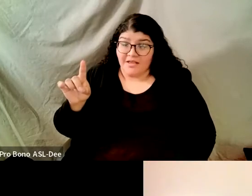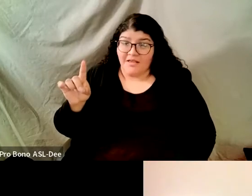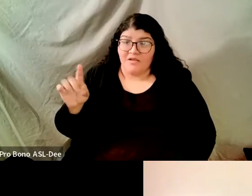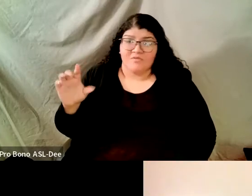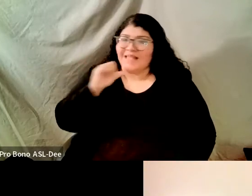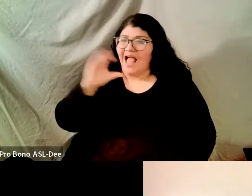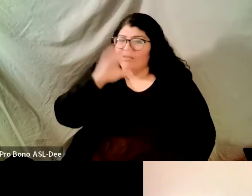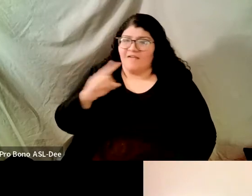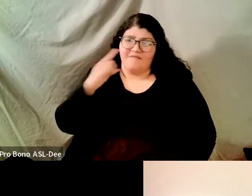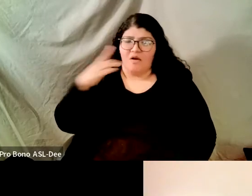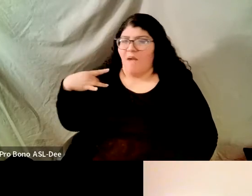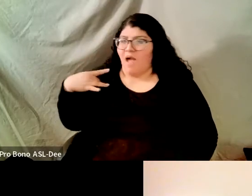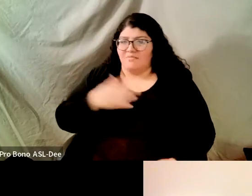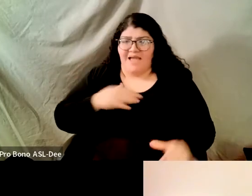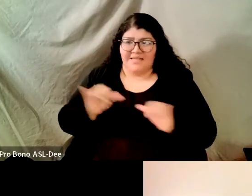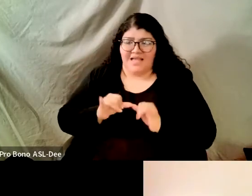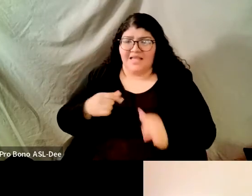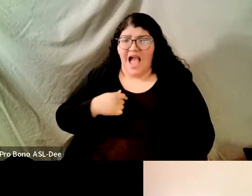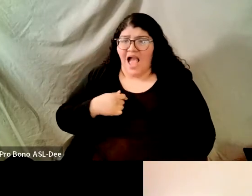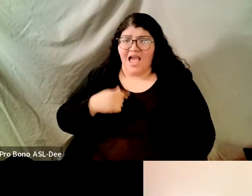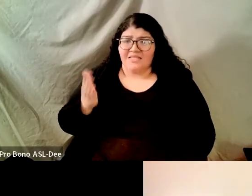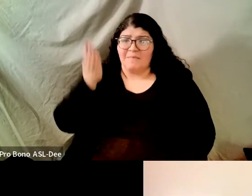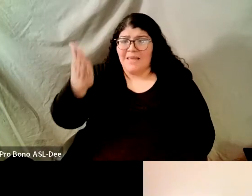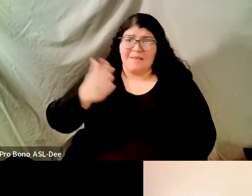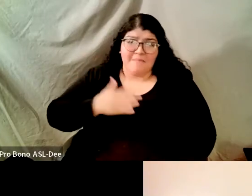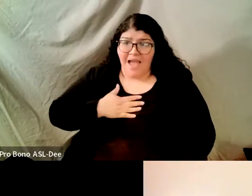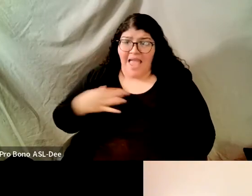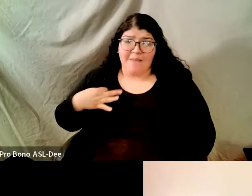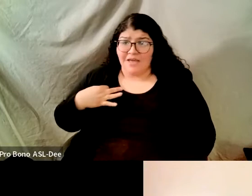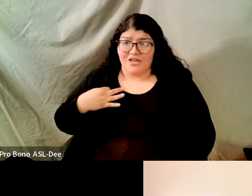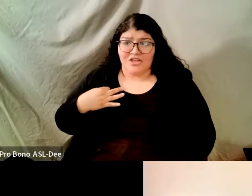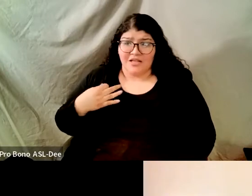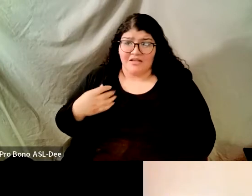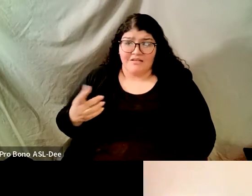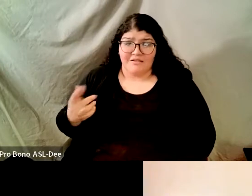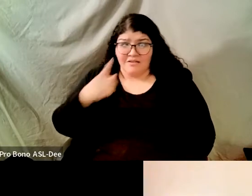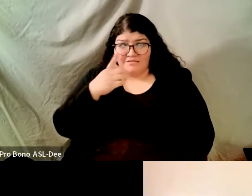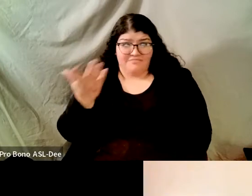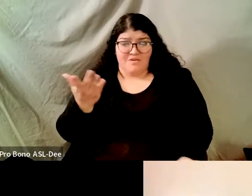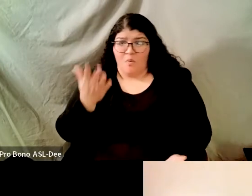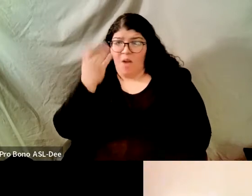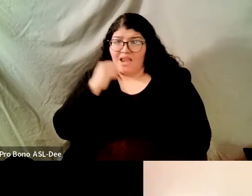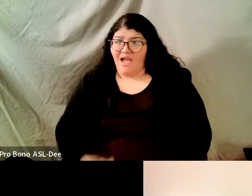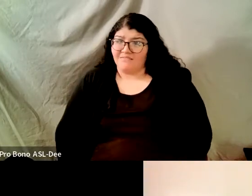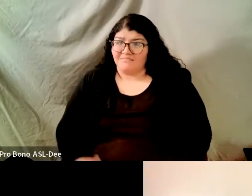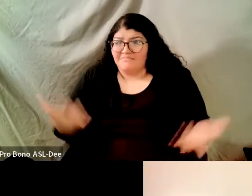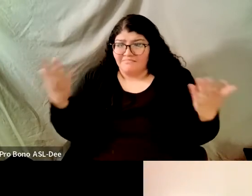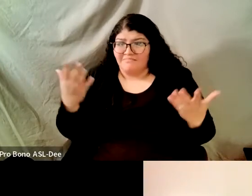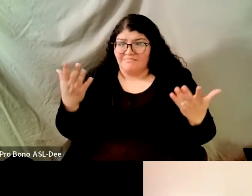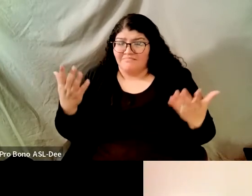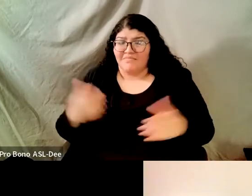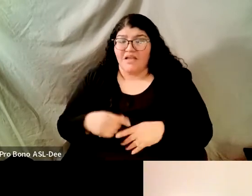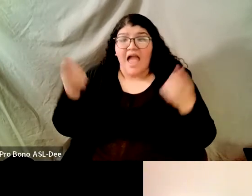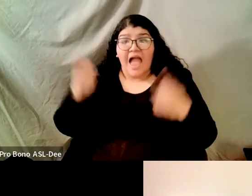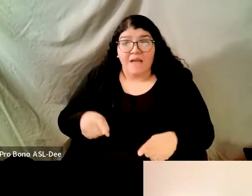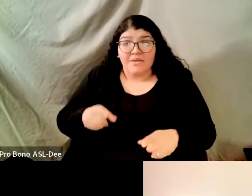gonna submit myself anyway. What you gonna lose? And That's so right. when I got there, they had a size 20